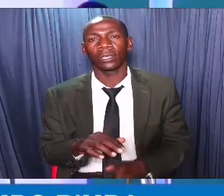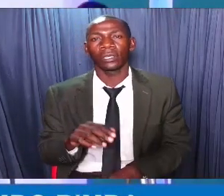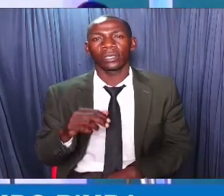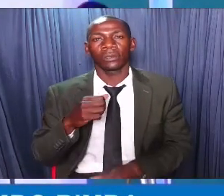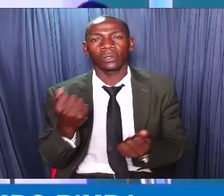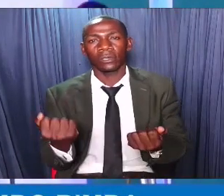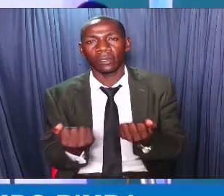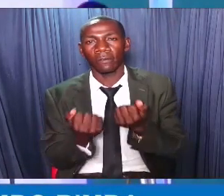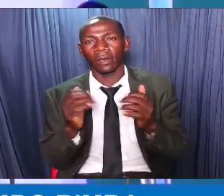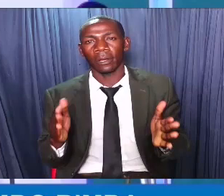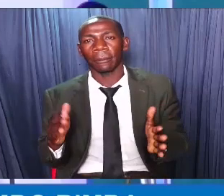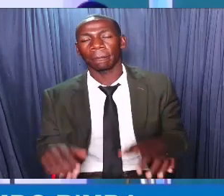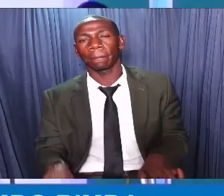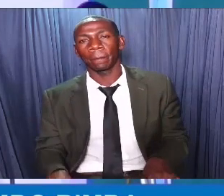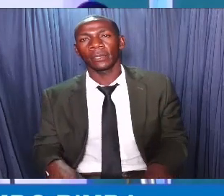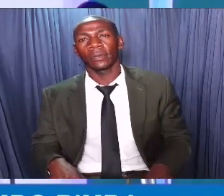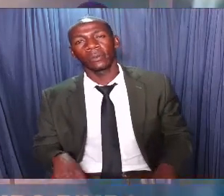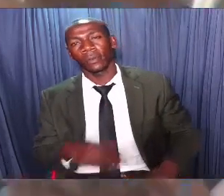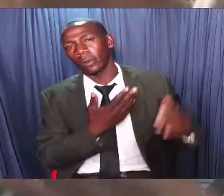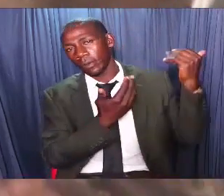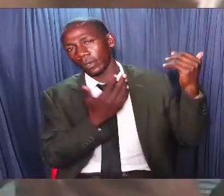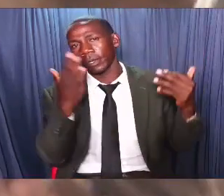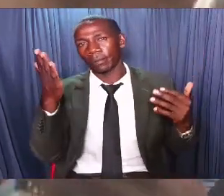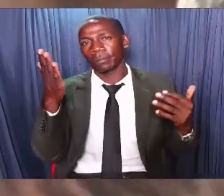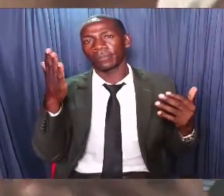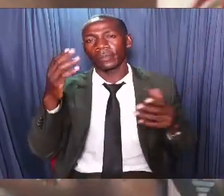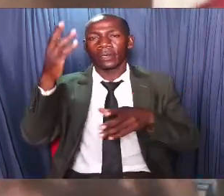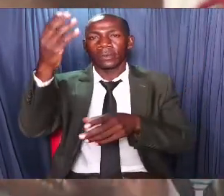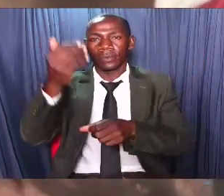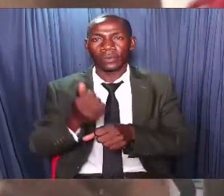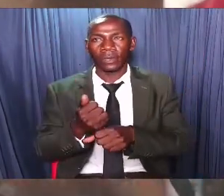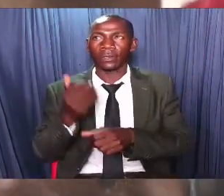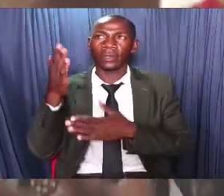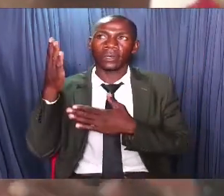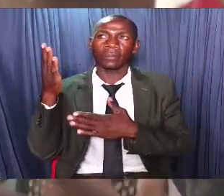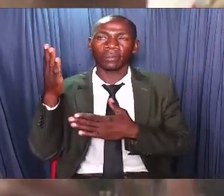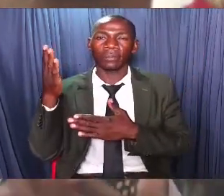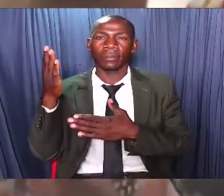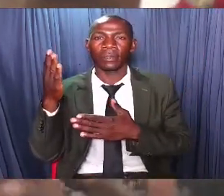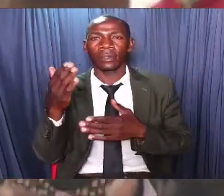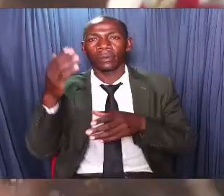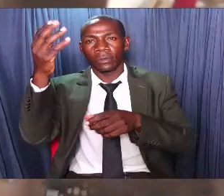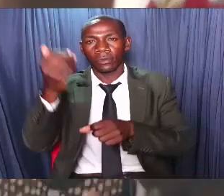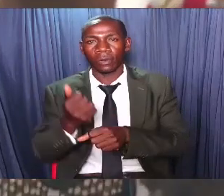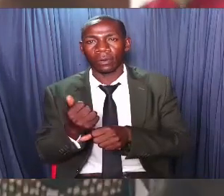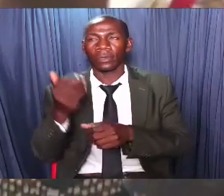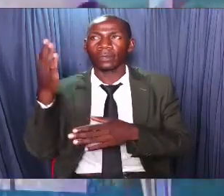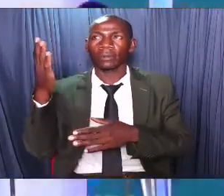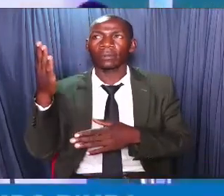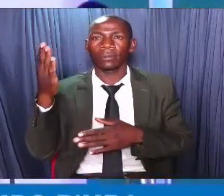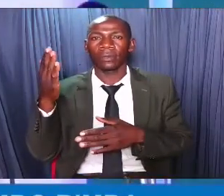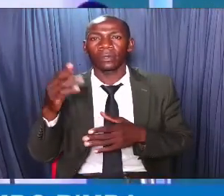mwokozi wetu. He is our savior. Ukimtumaini yeye. When you trust in him. Ukimtegemea yeye. When you depend on him. Ukimtumaini yeye. When you hope in